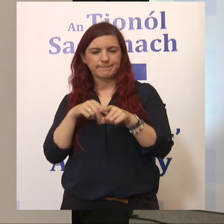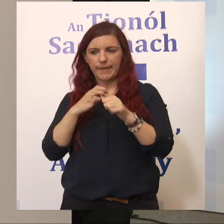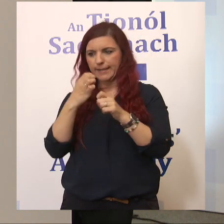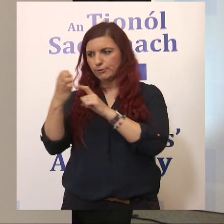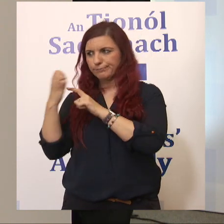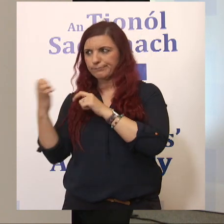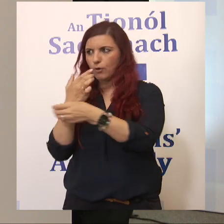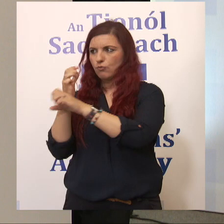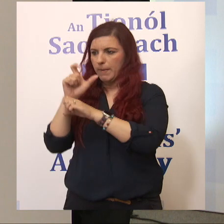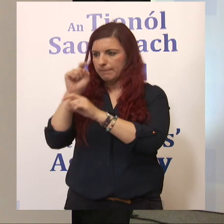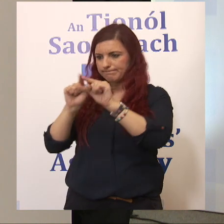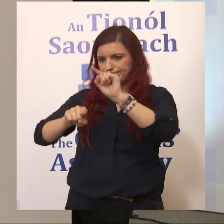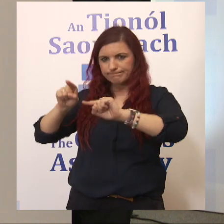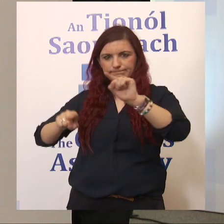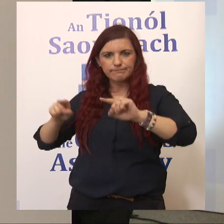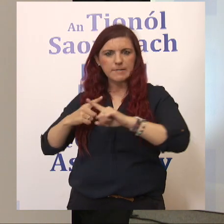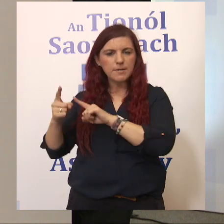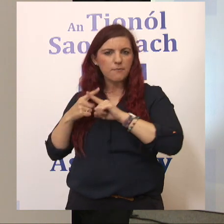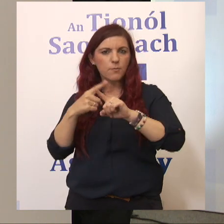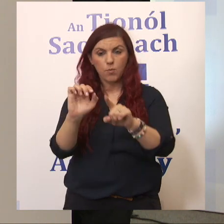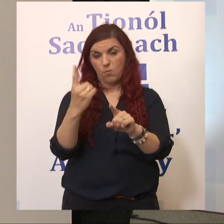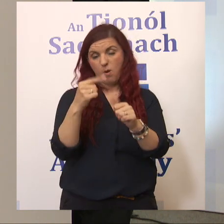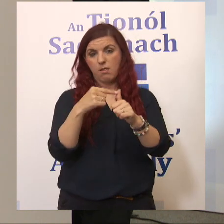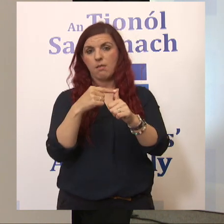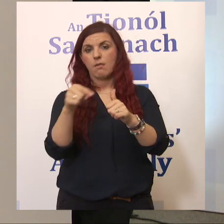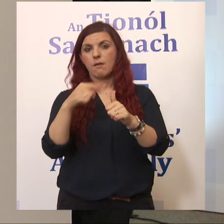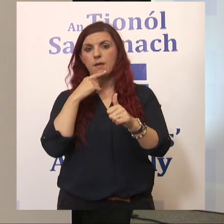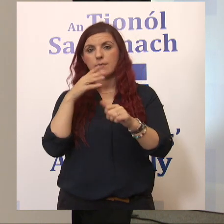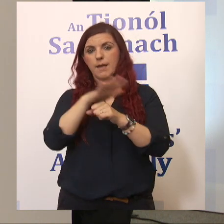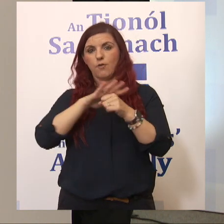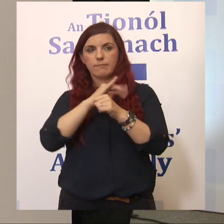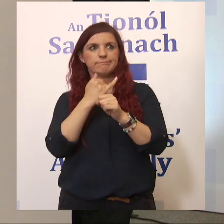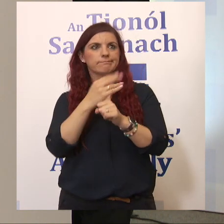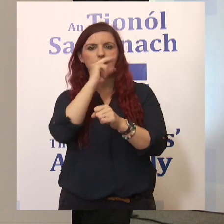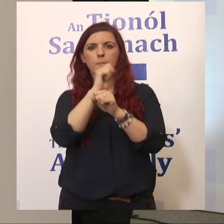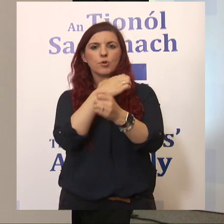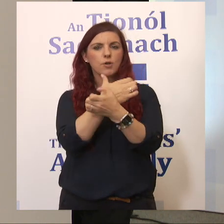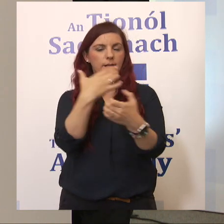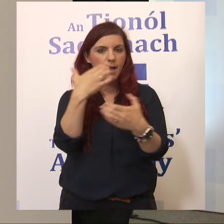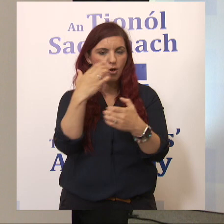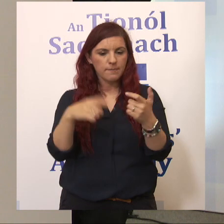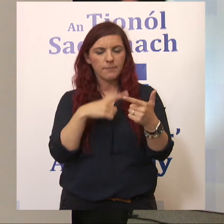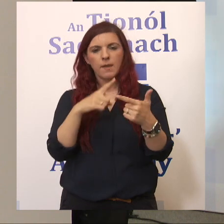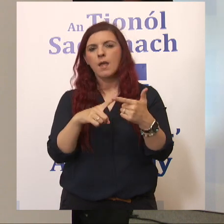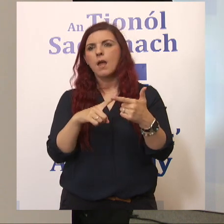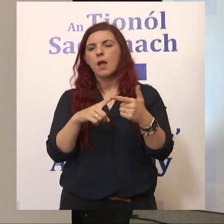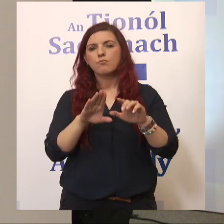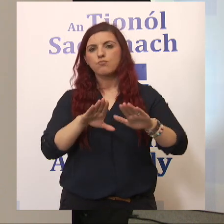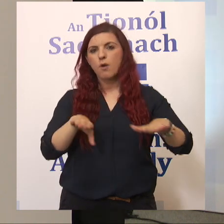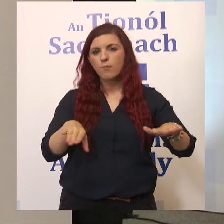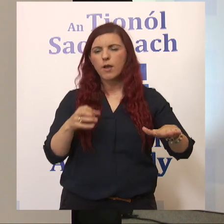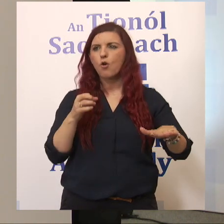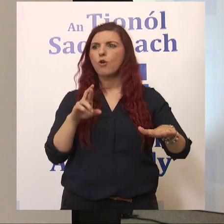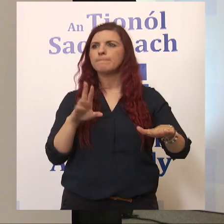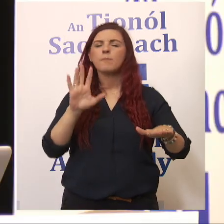different jurisdictions, but that would be one, certainly one area. Childcare, primary or